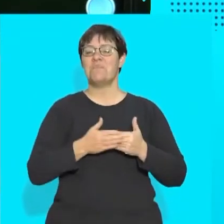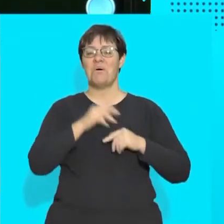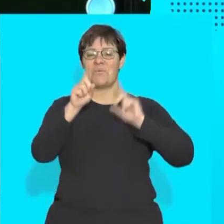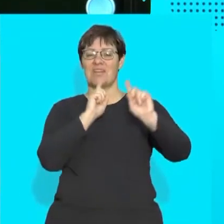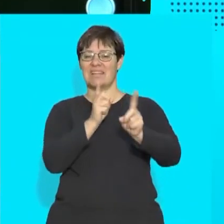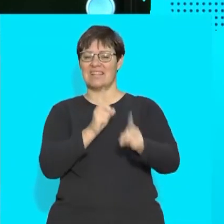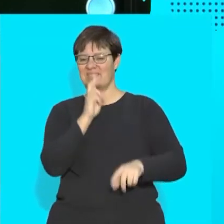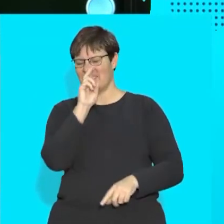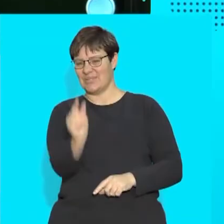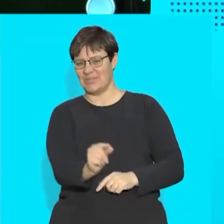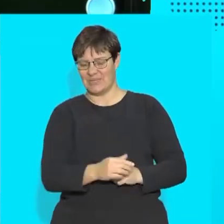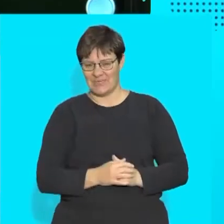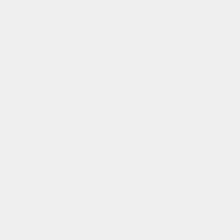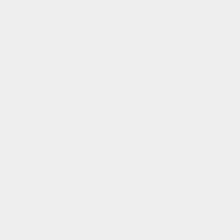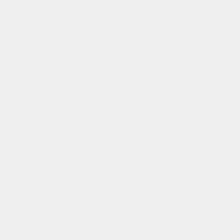See you in a couple of minutes.